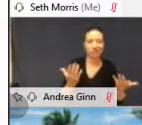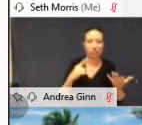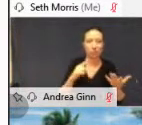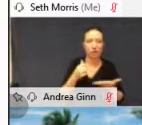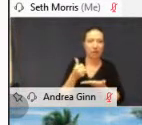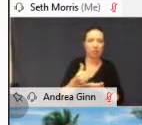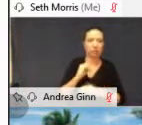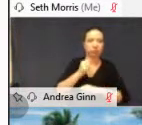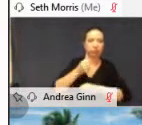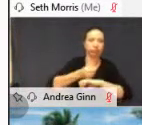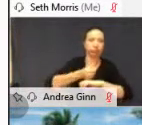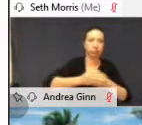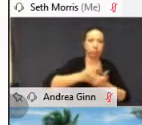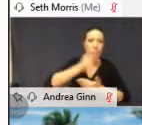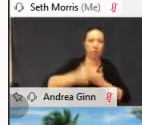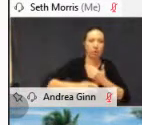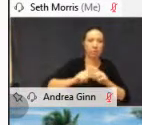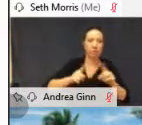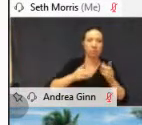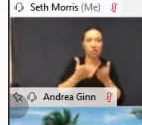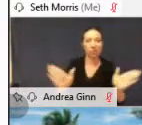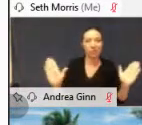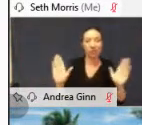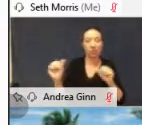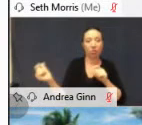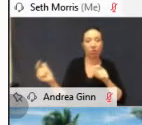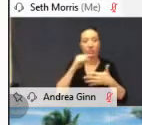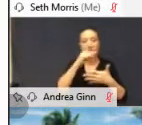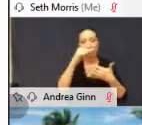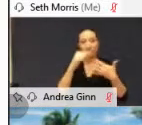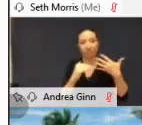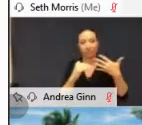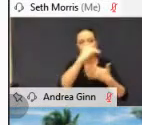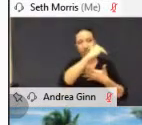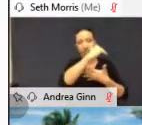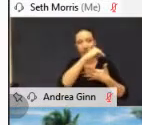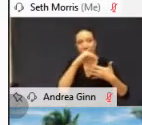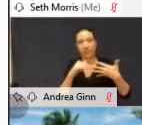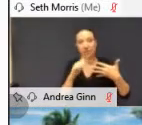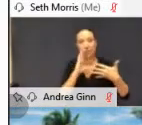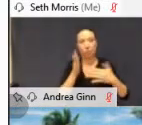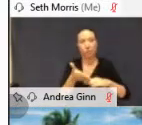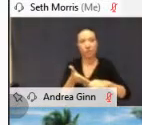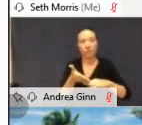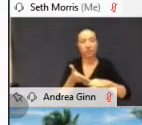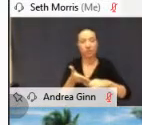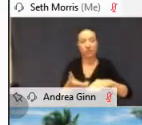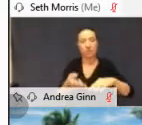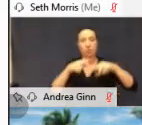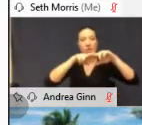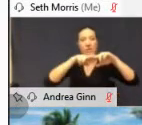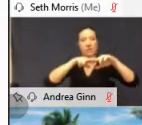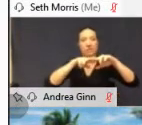all of the programs otherwise would increase federal spending in New